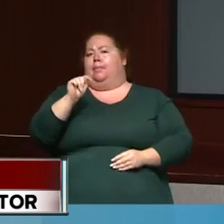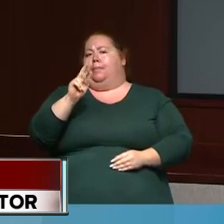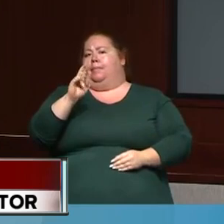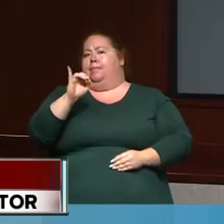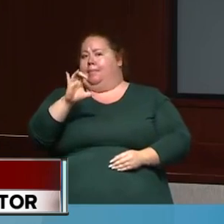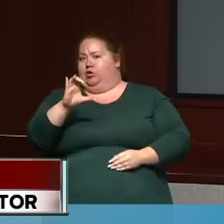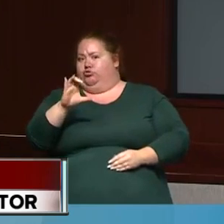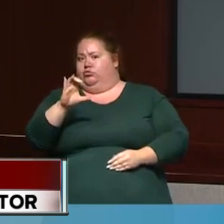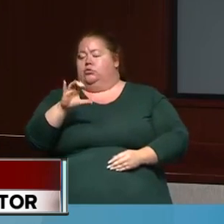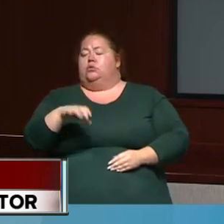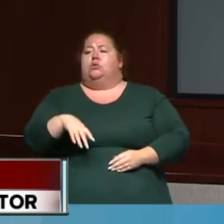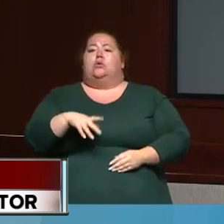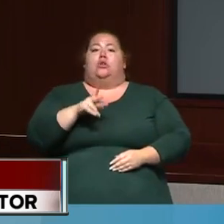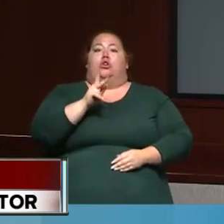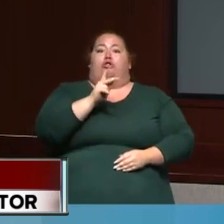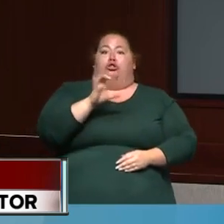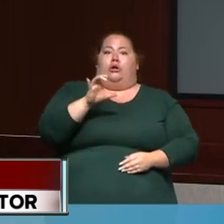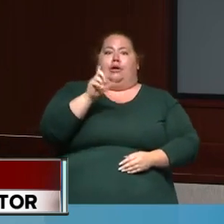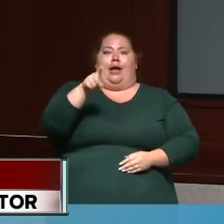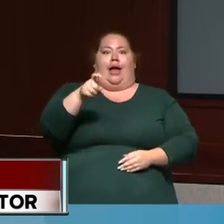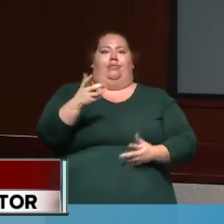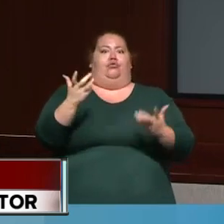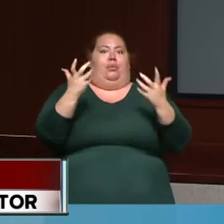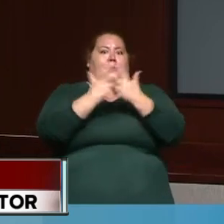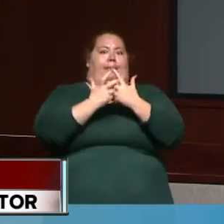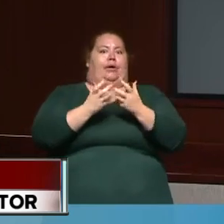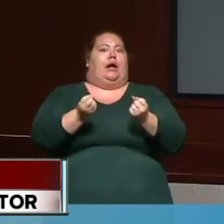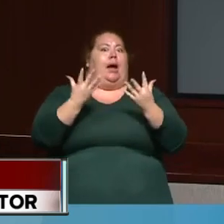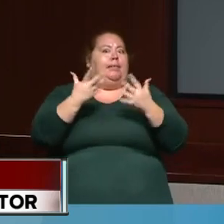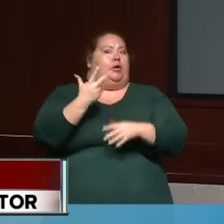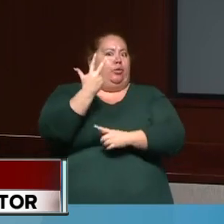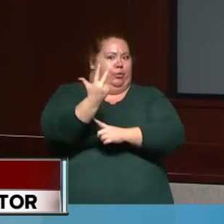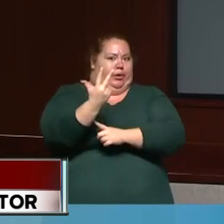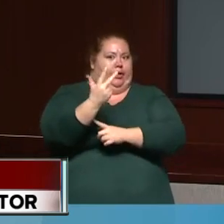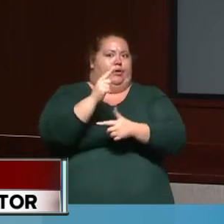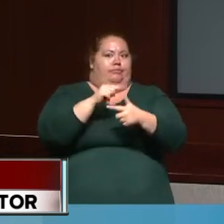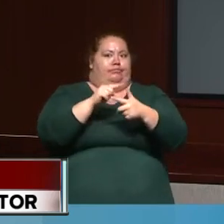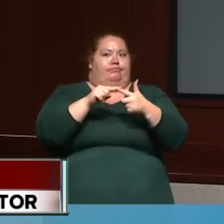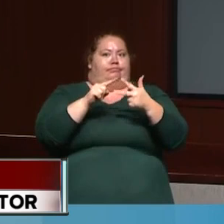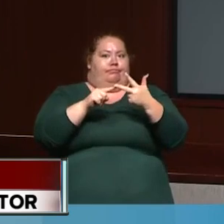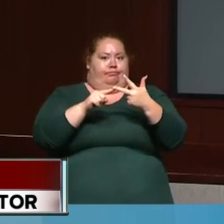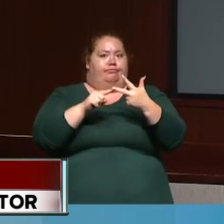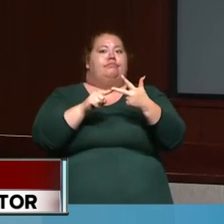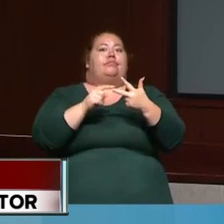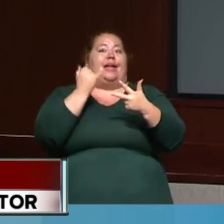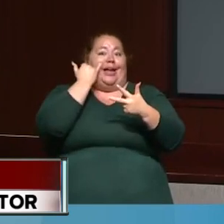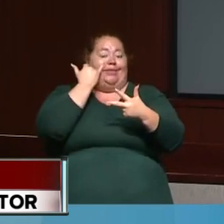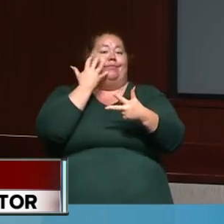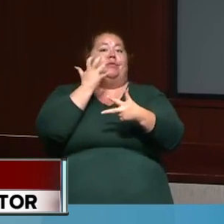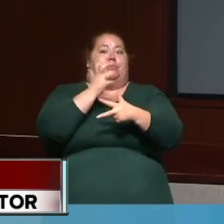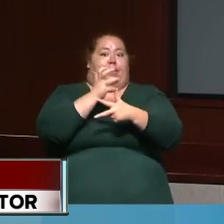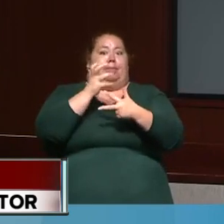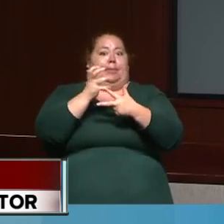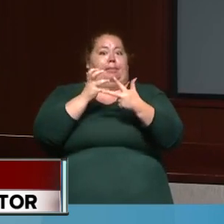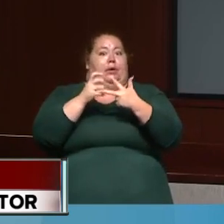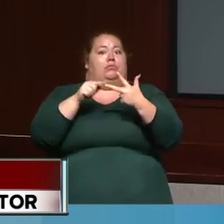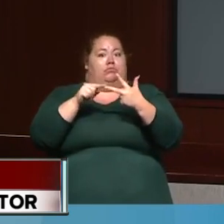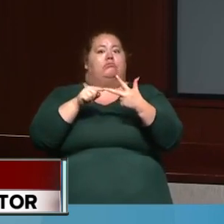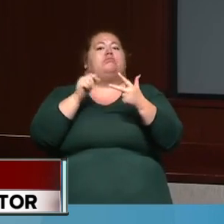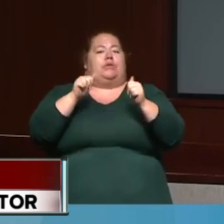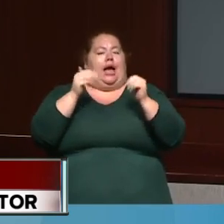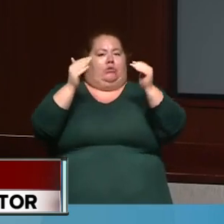Kern now has to meet 3 metrics in order to move forward to the less restrictive tier. These 3 metrics are